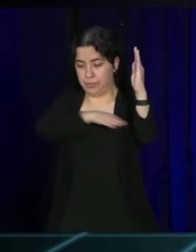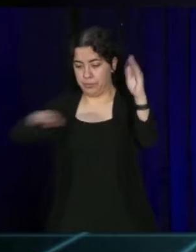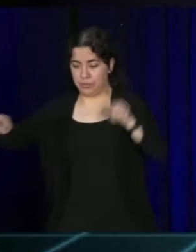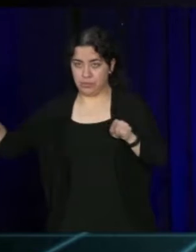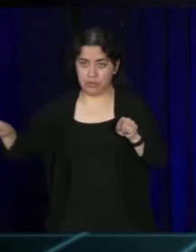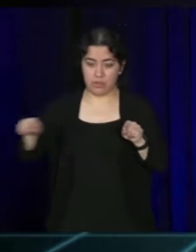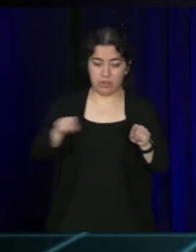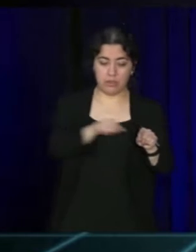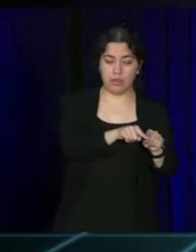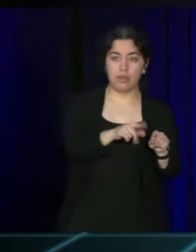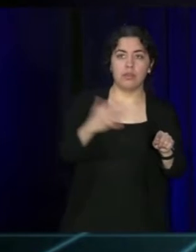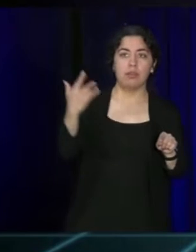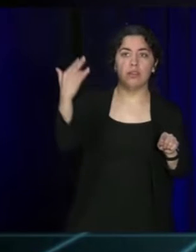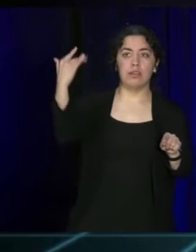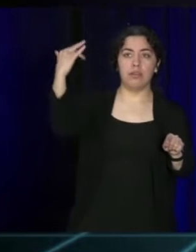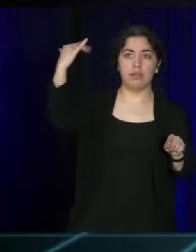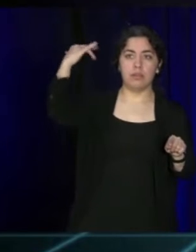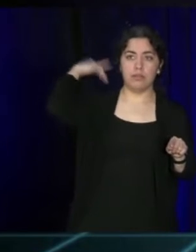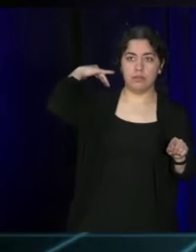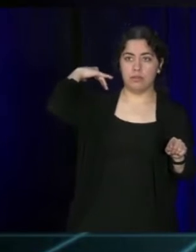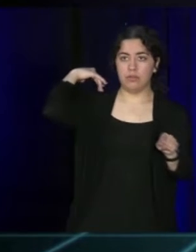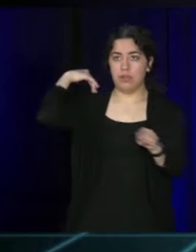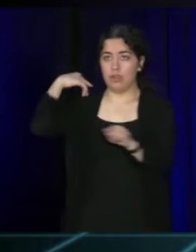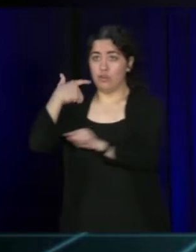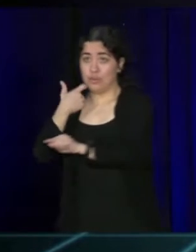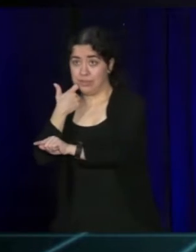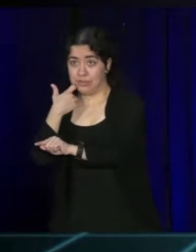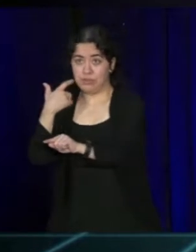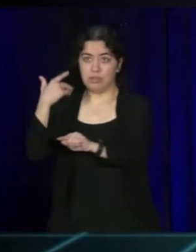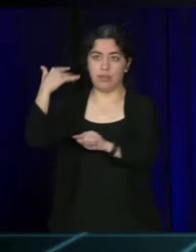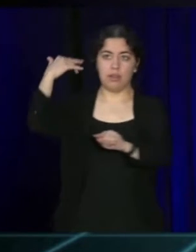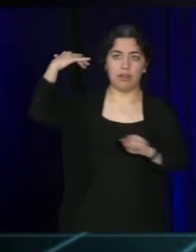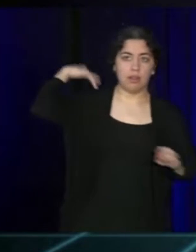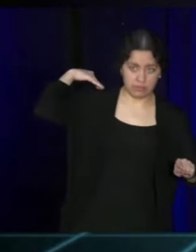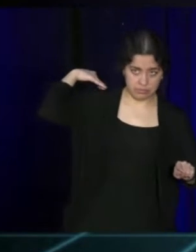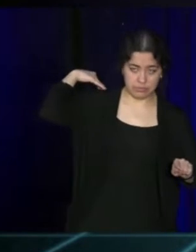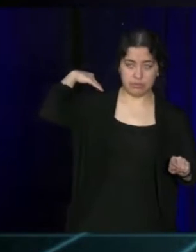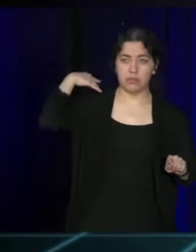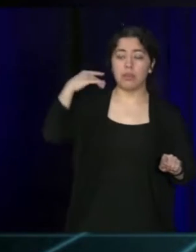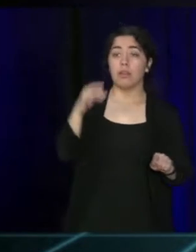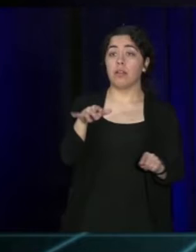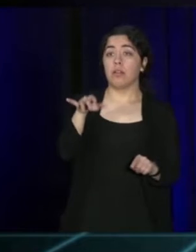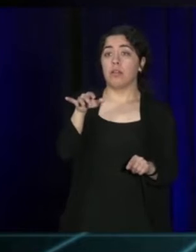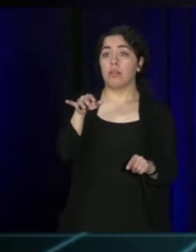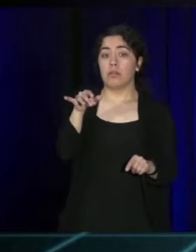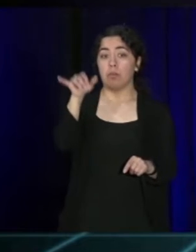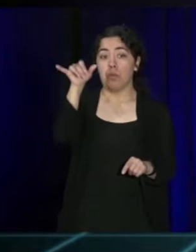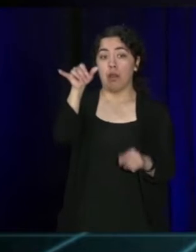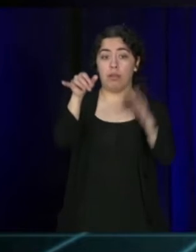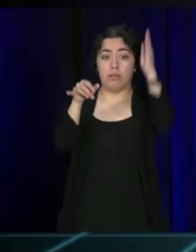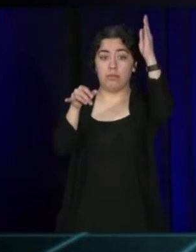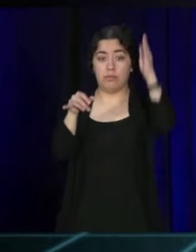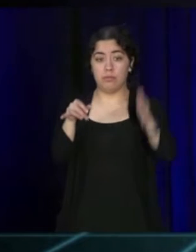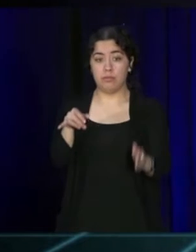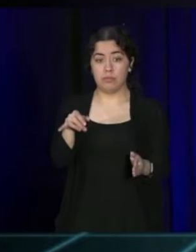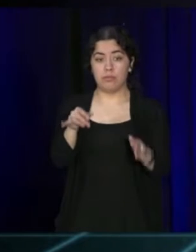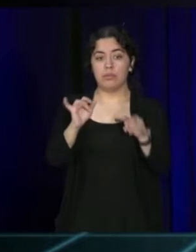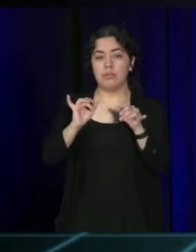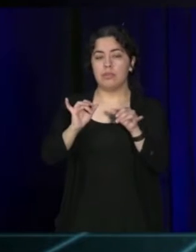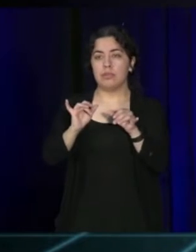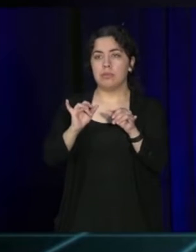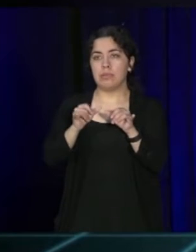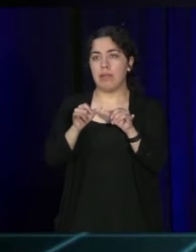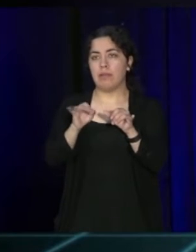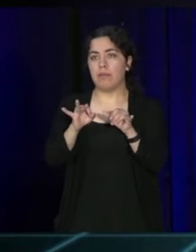of projects, and then on the the y-axis, you got size of contribution. So these are all pull requests